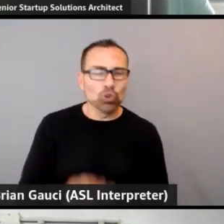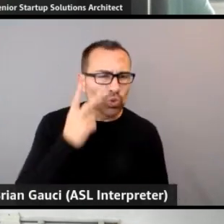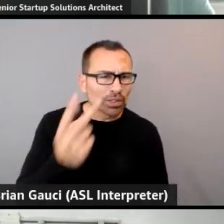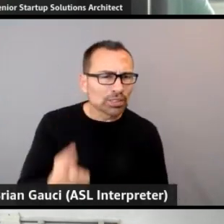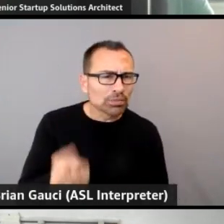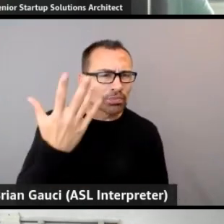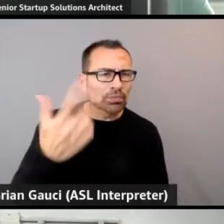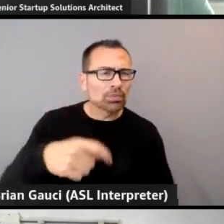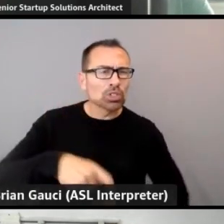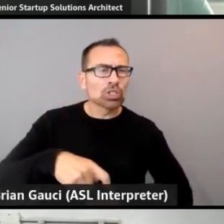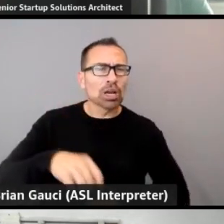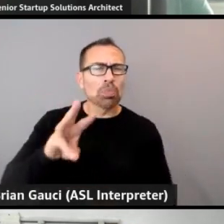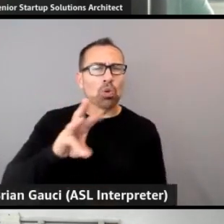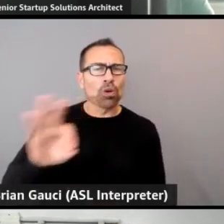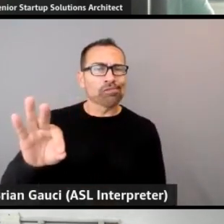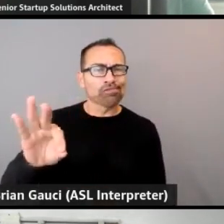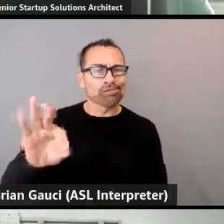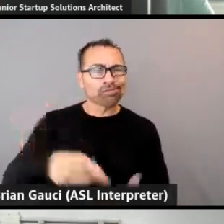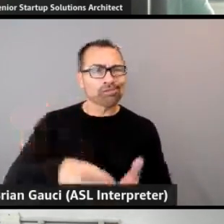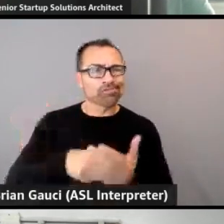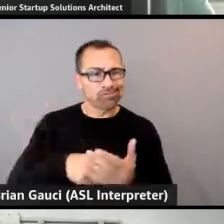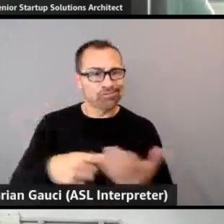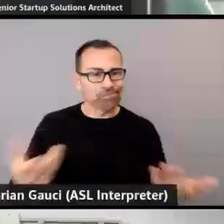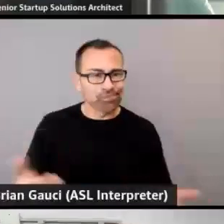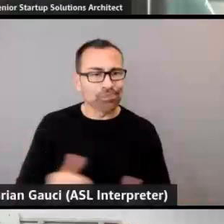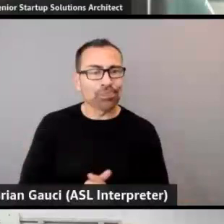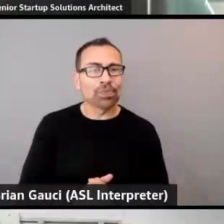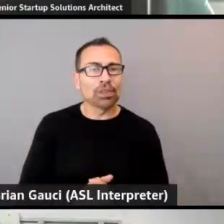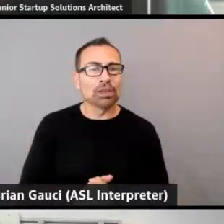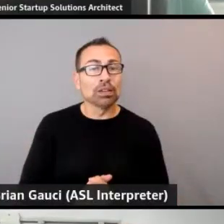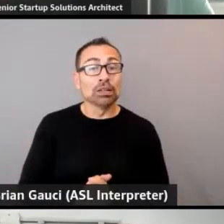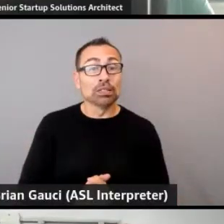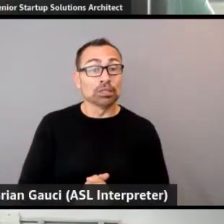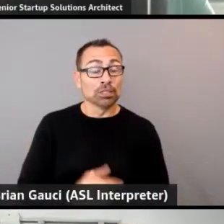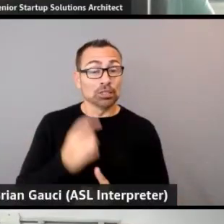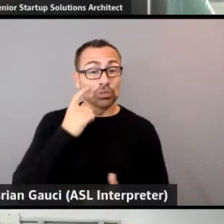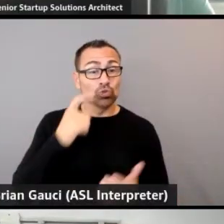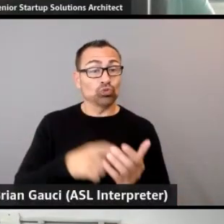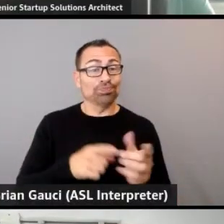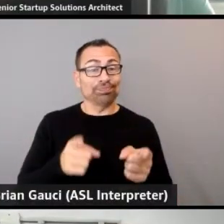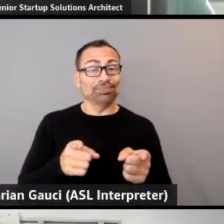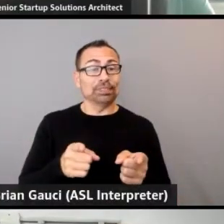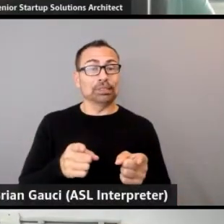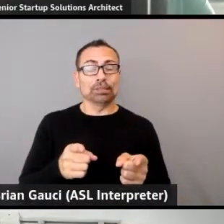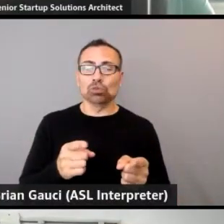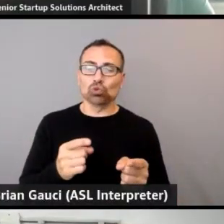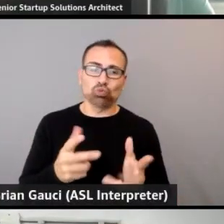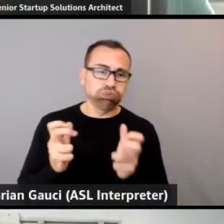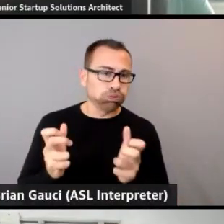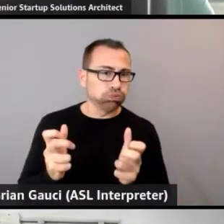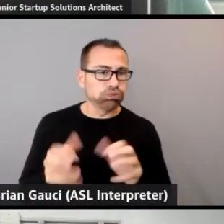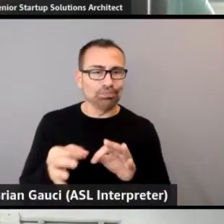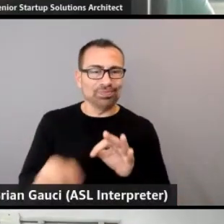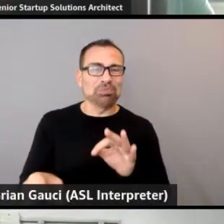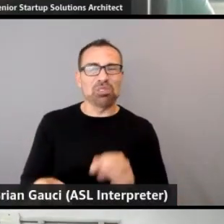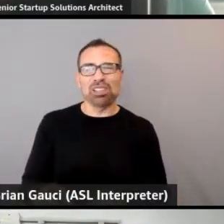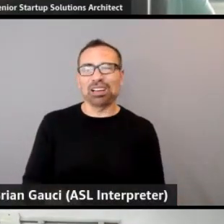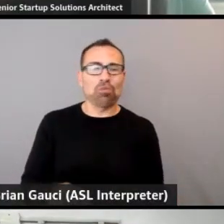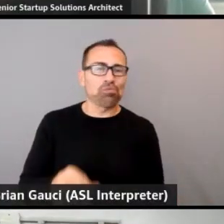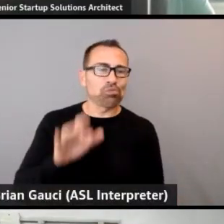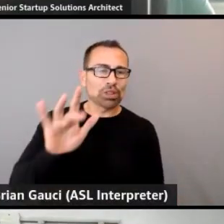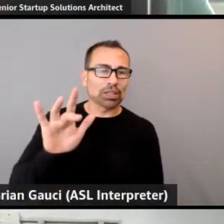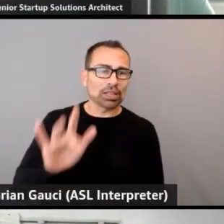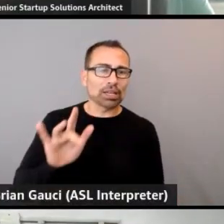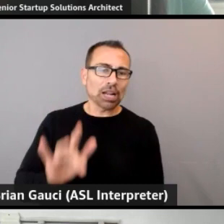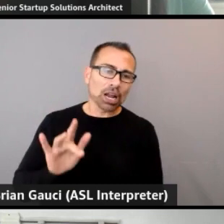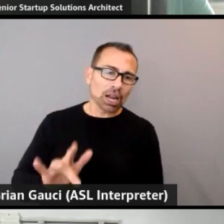those workflows have taken. So as you can see here, it's really quick, really simple, just a few clicks through. You can